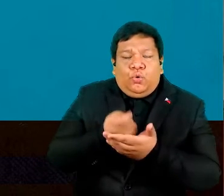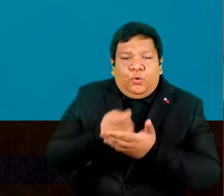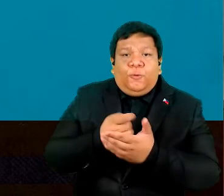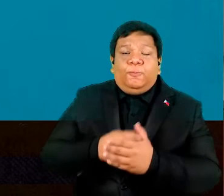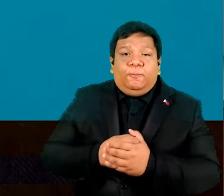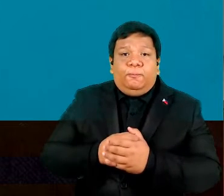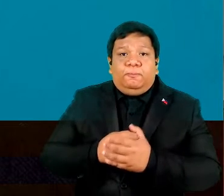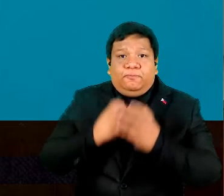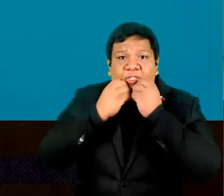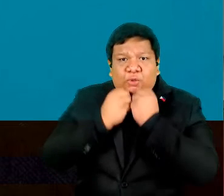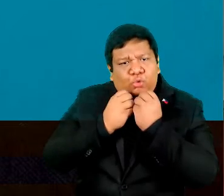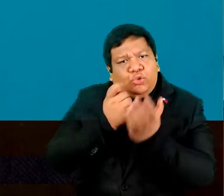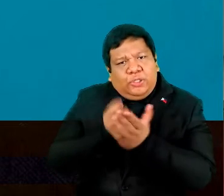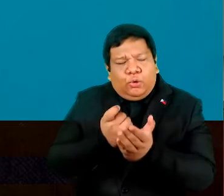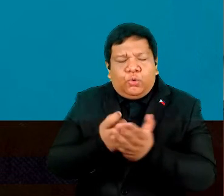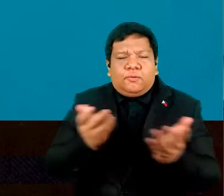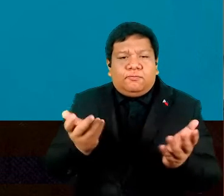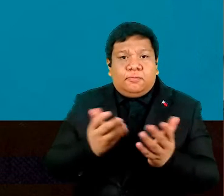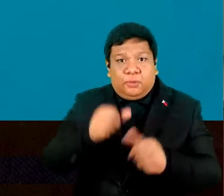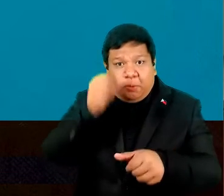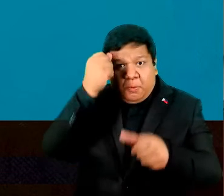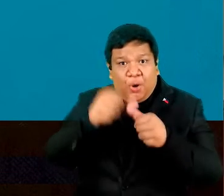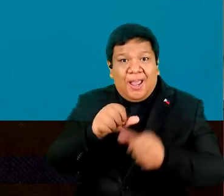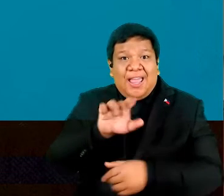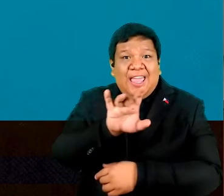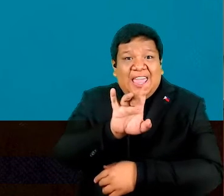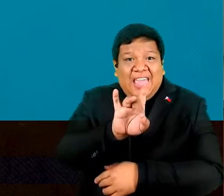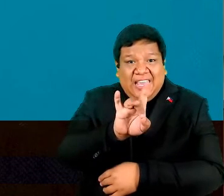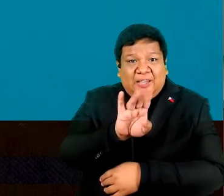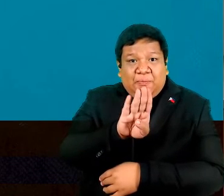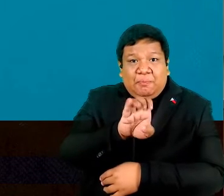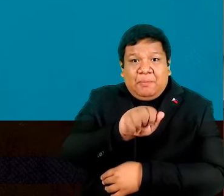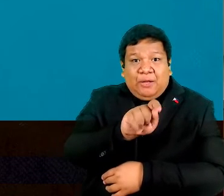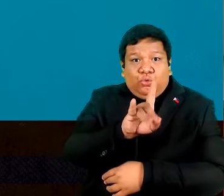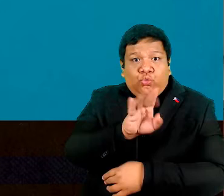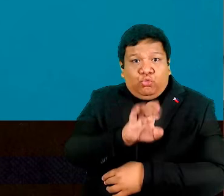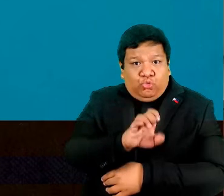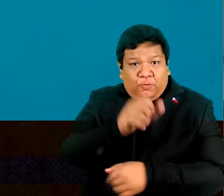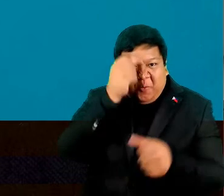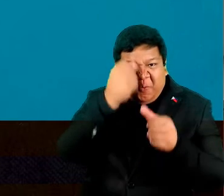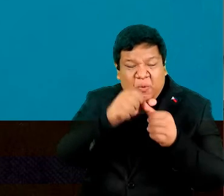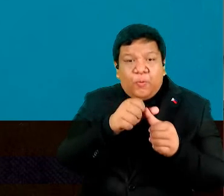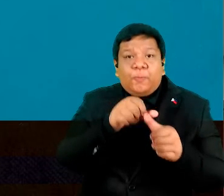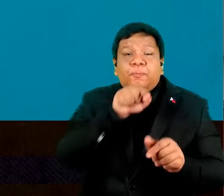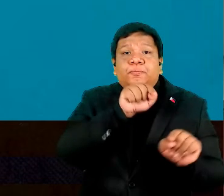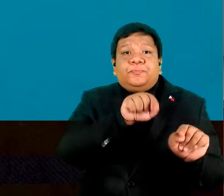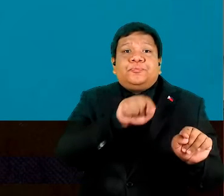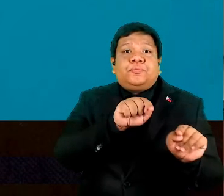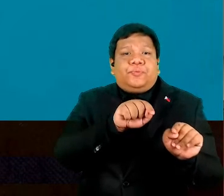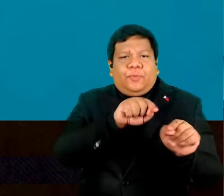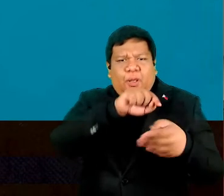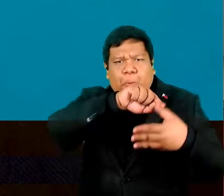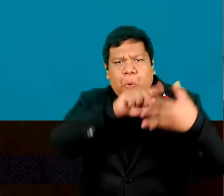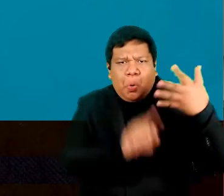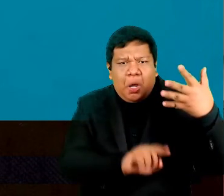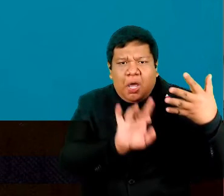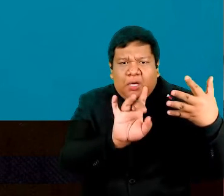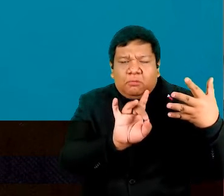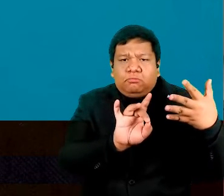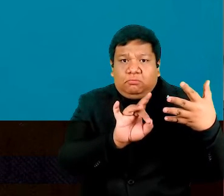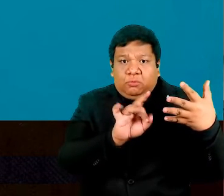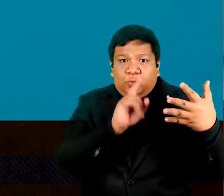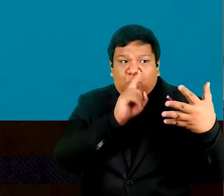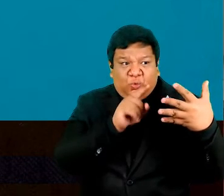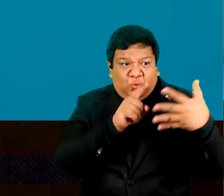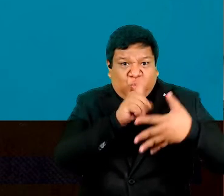kung ating maalala, even in the 8 Beatitudes na ating pong napag-aralan, it was already mind-boggling to us that